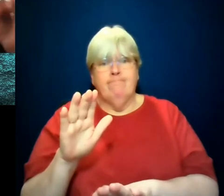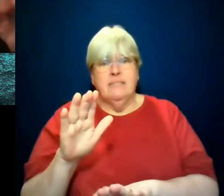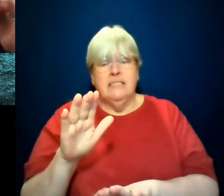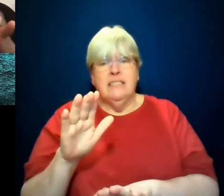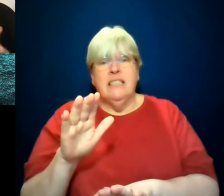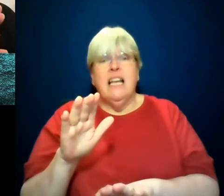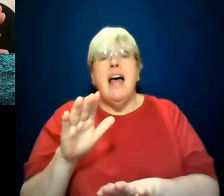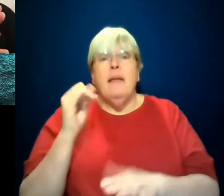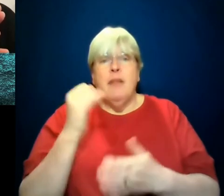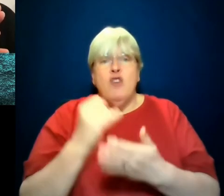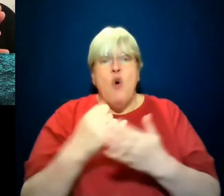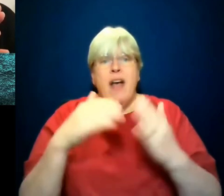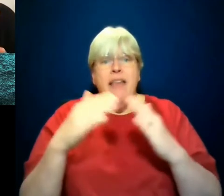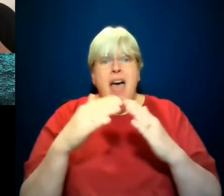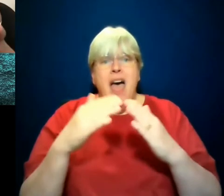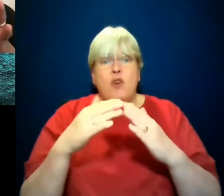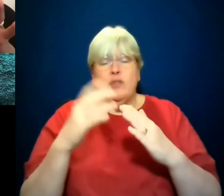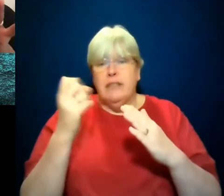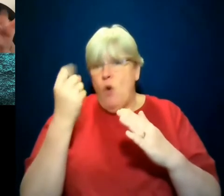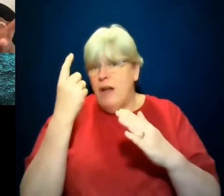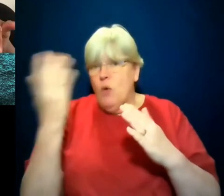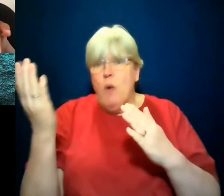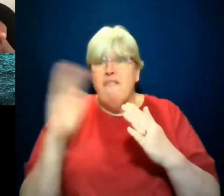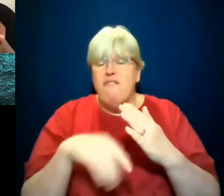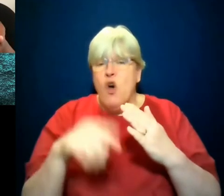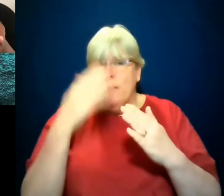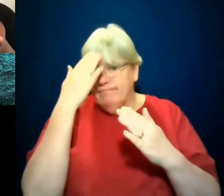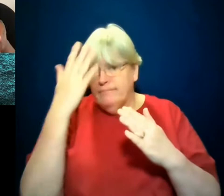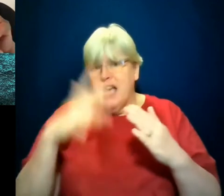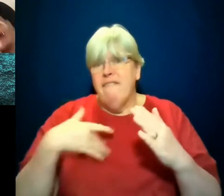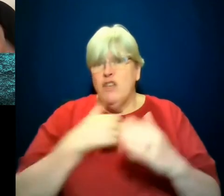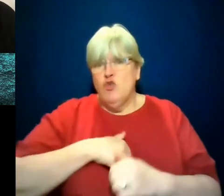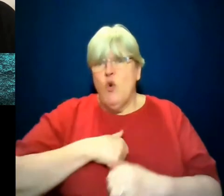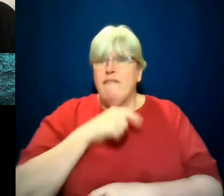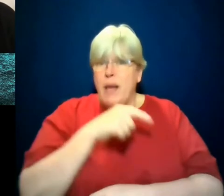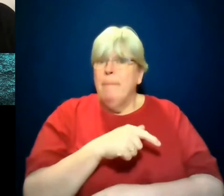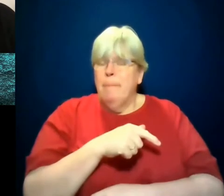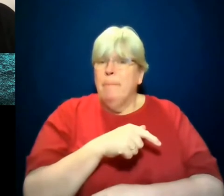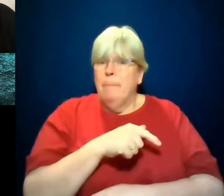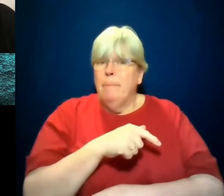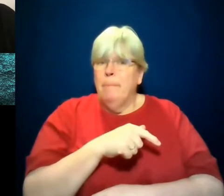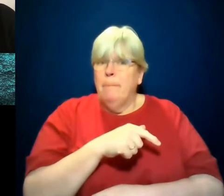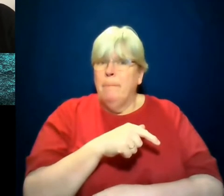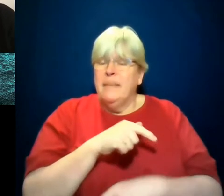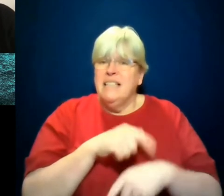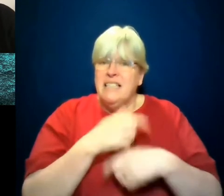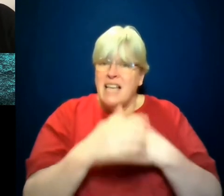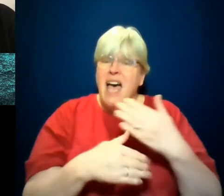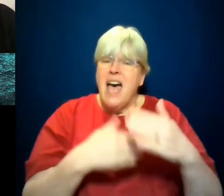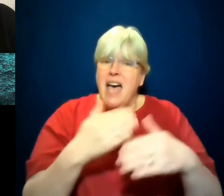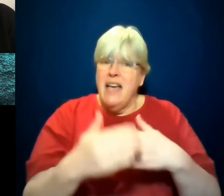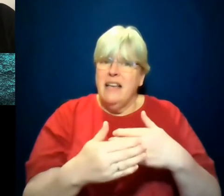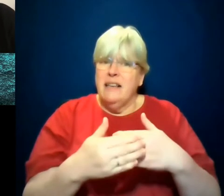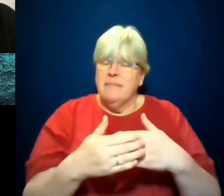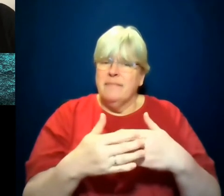house. I don't understand where that came from. I feel sorry for him. Over time, she started giving me